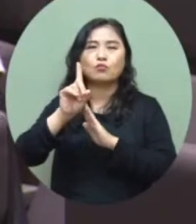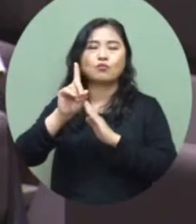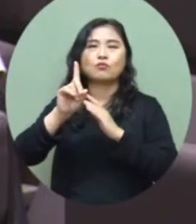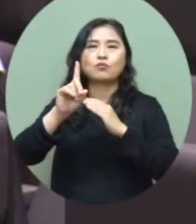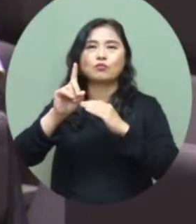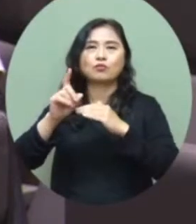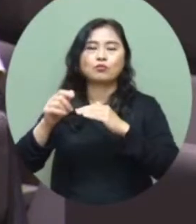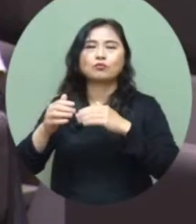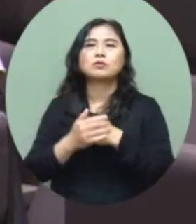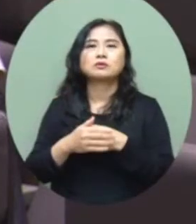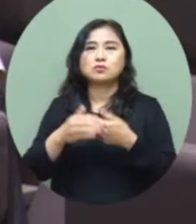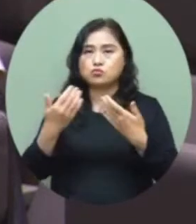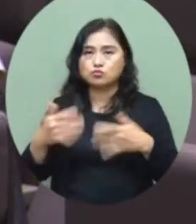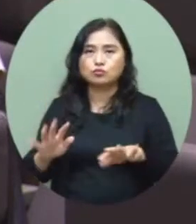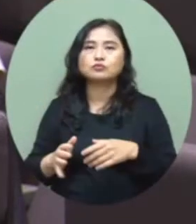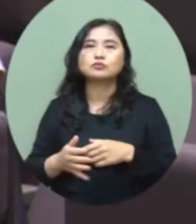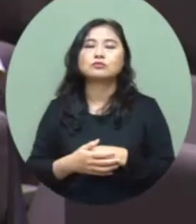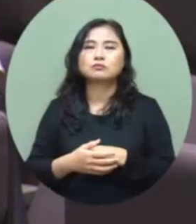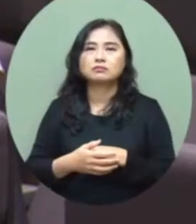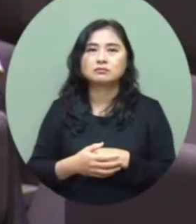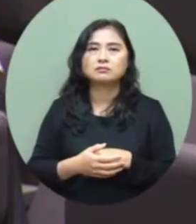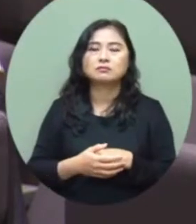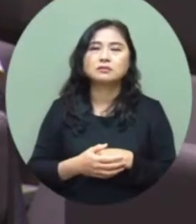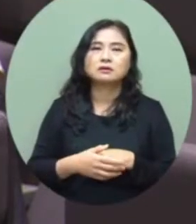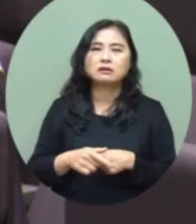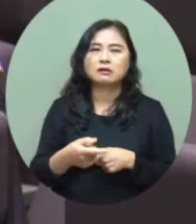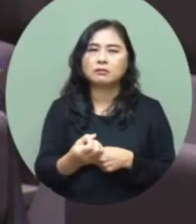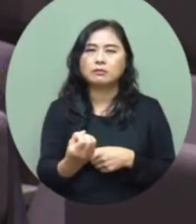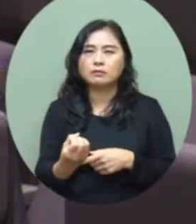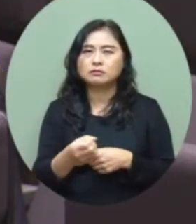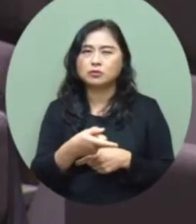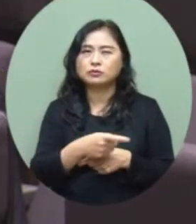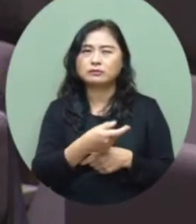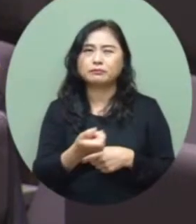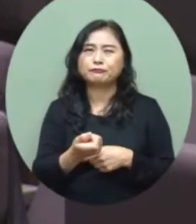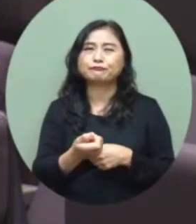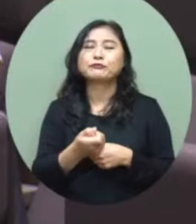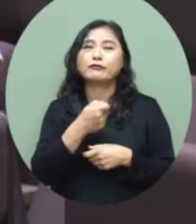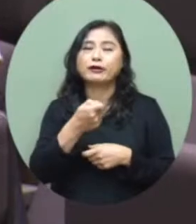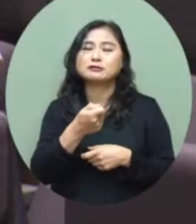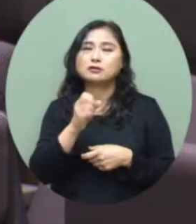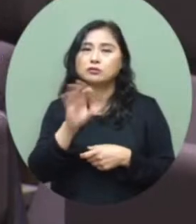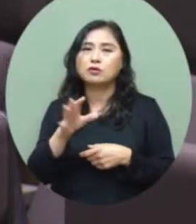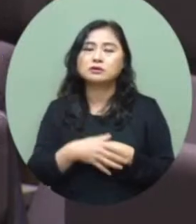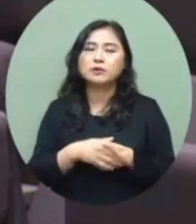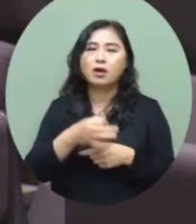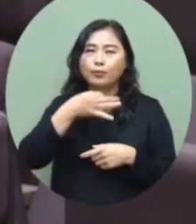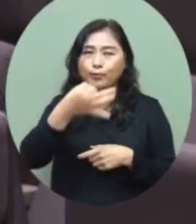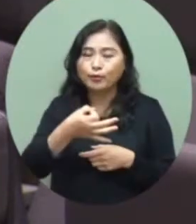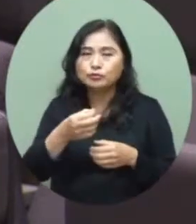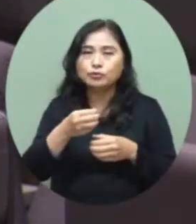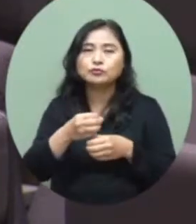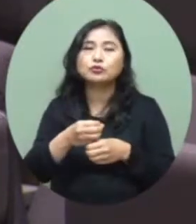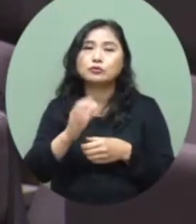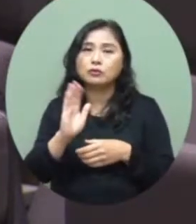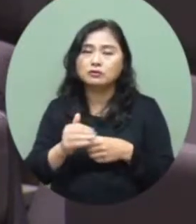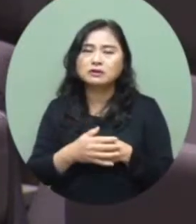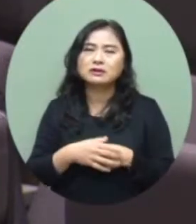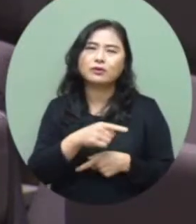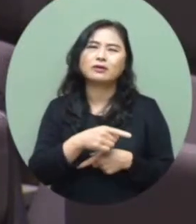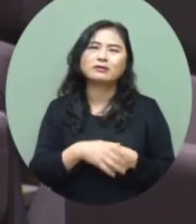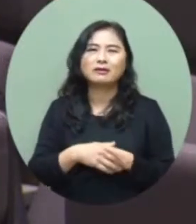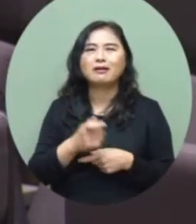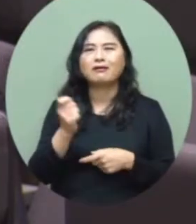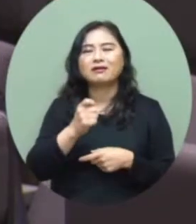late? Because the peak has already passed. And also, why is it that you're not going to give them the saliva